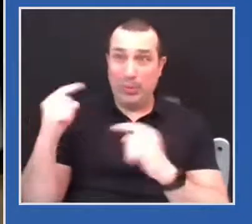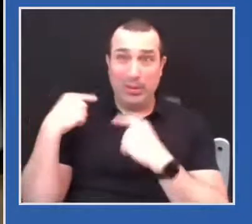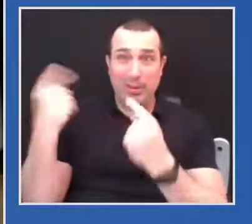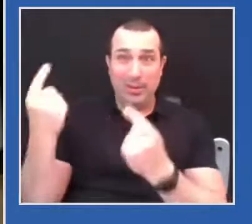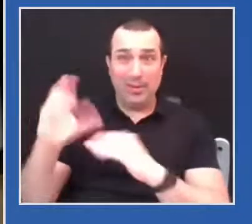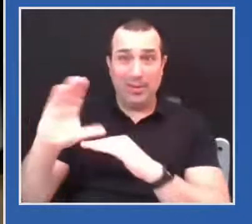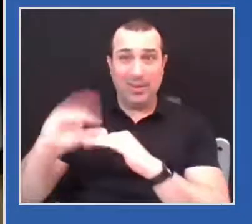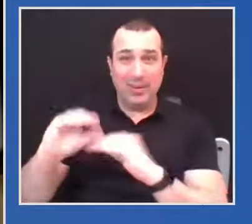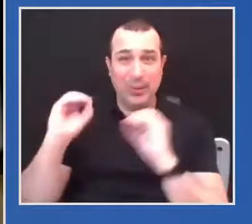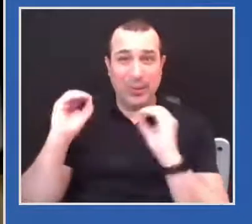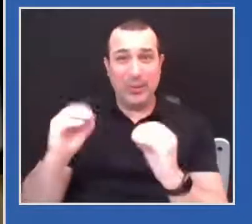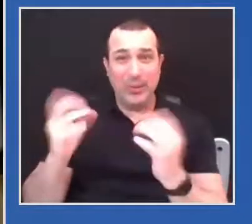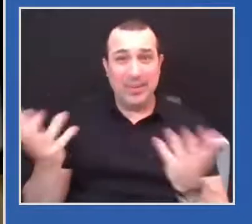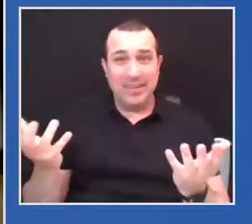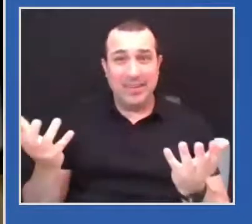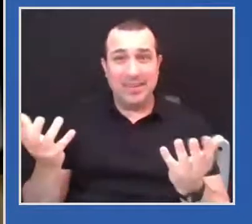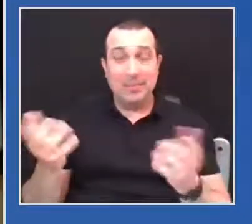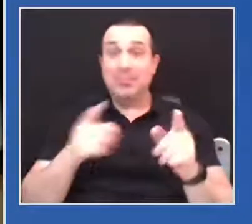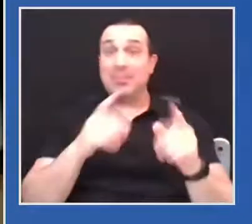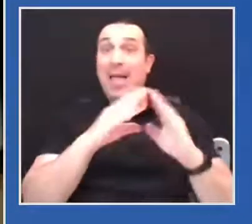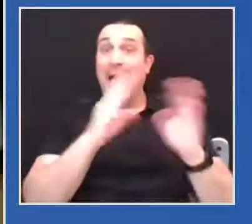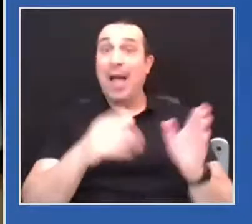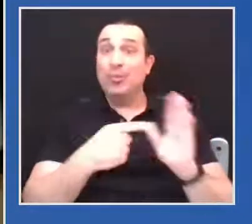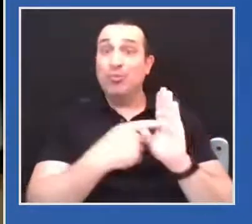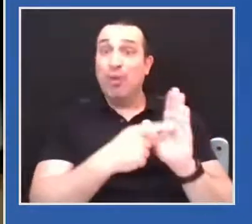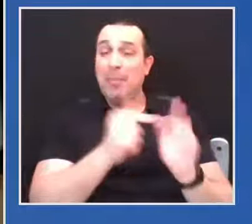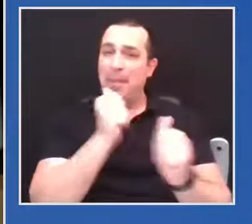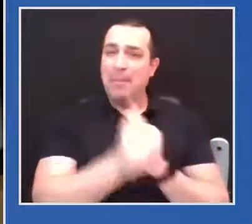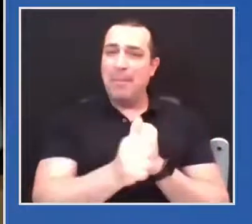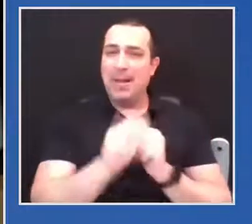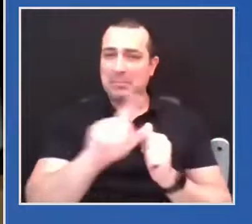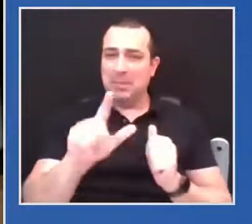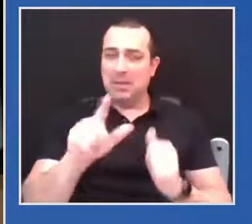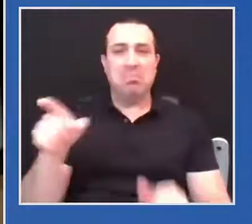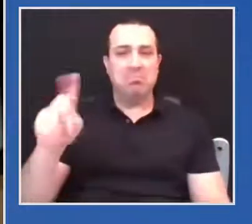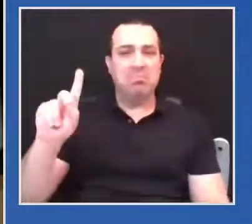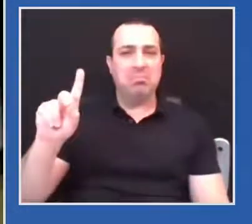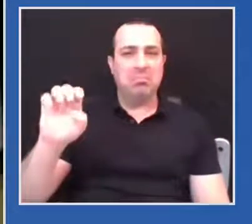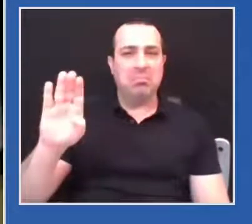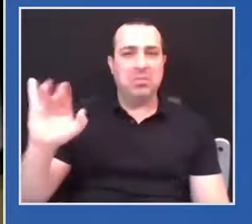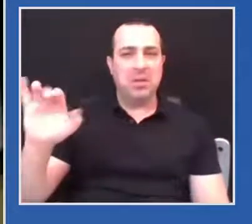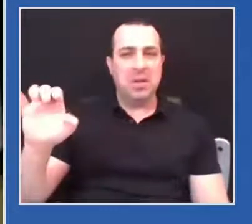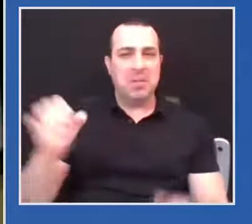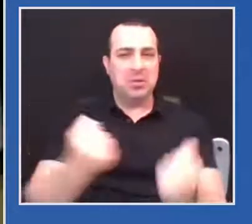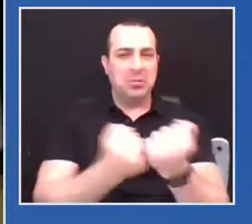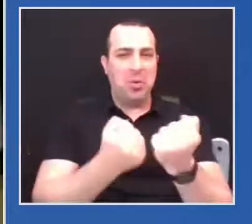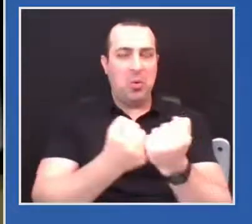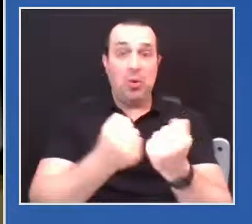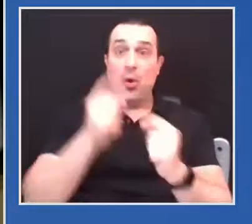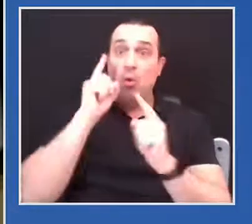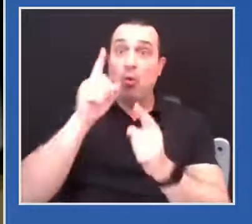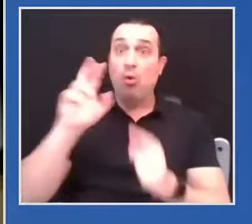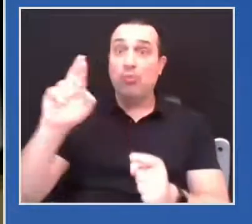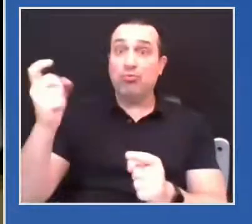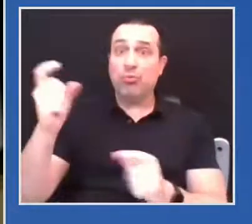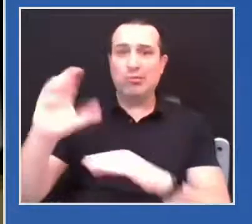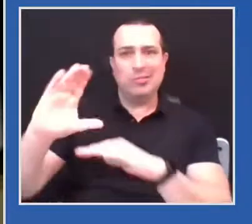fact, the House of Representatives passed a bill, Debbie supported, that would bring down prescription drug costs across the